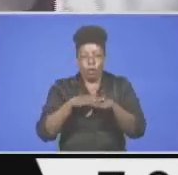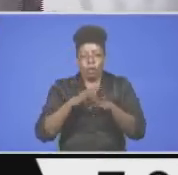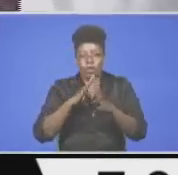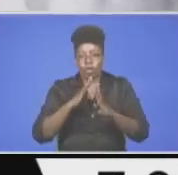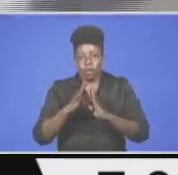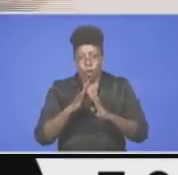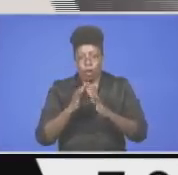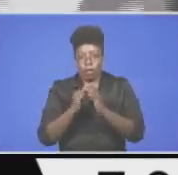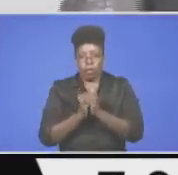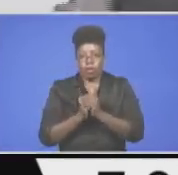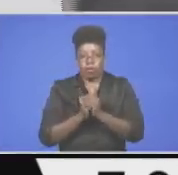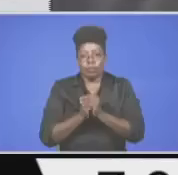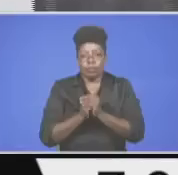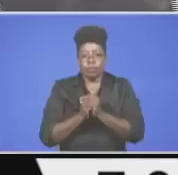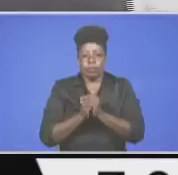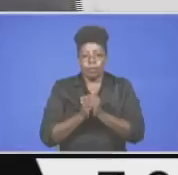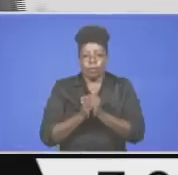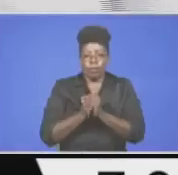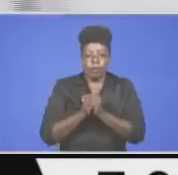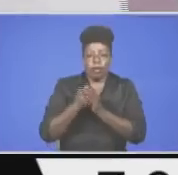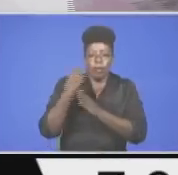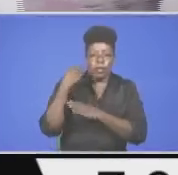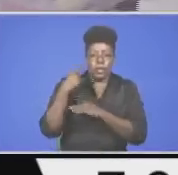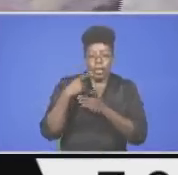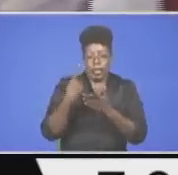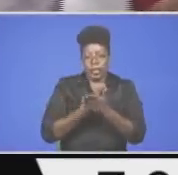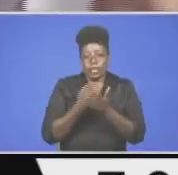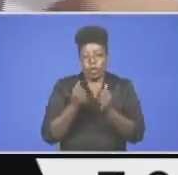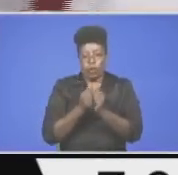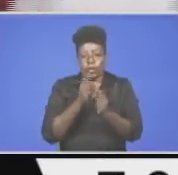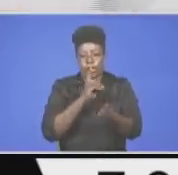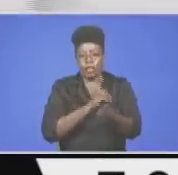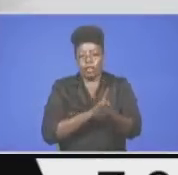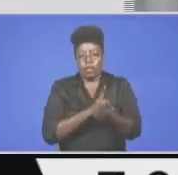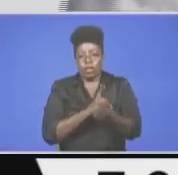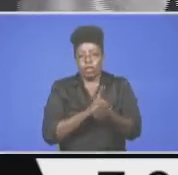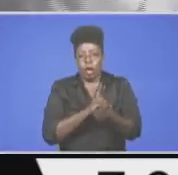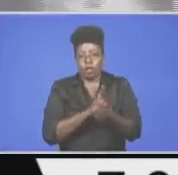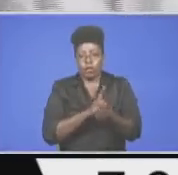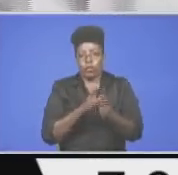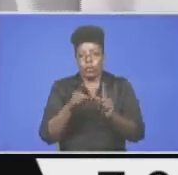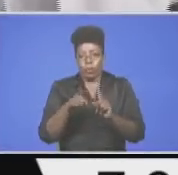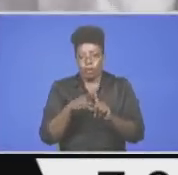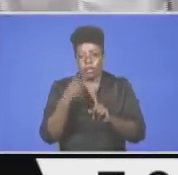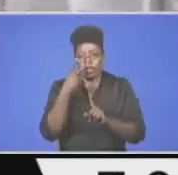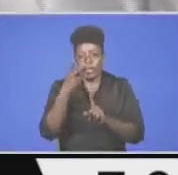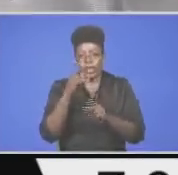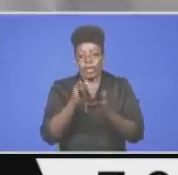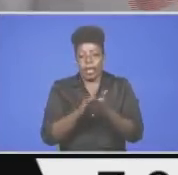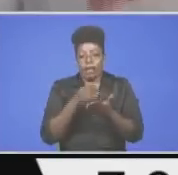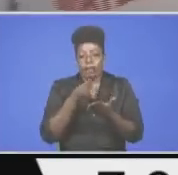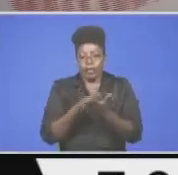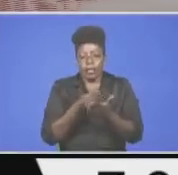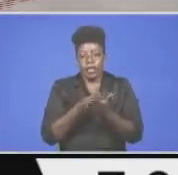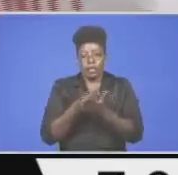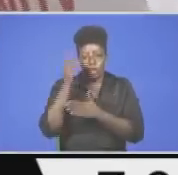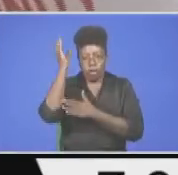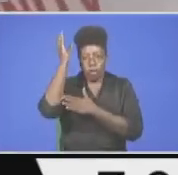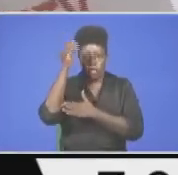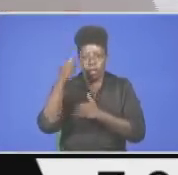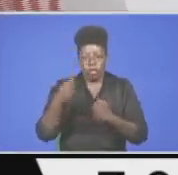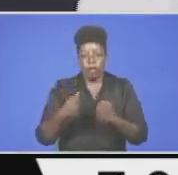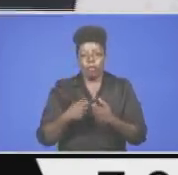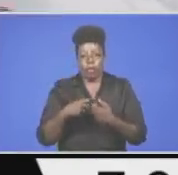talks. The Managing Director noted that discussions with the doctors were positive, but she concedes that financial concerns may be a